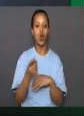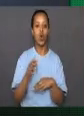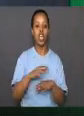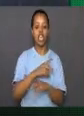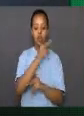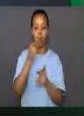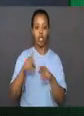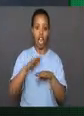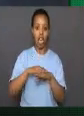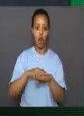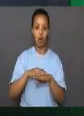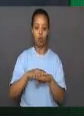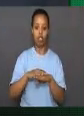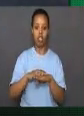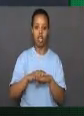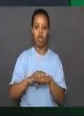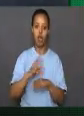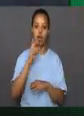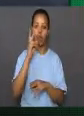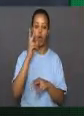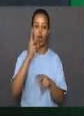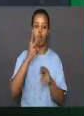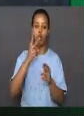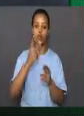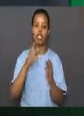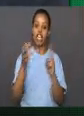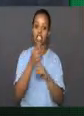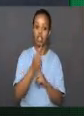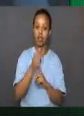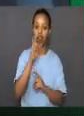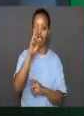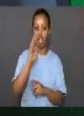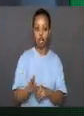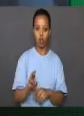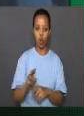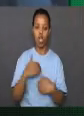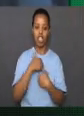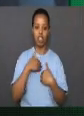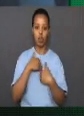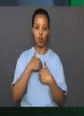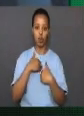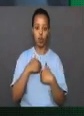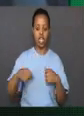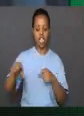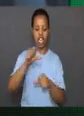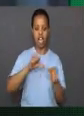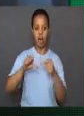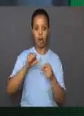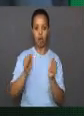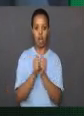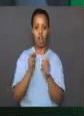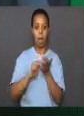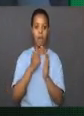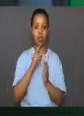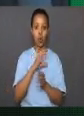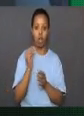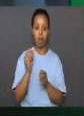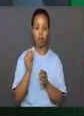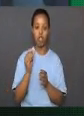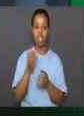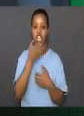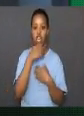to volume ratio of the animal to the environment, and it can reduce heat